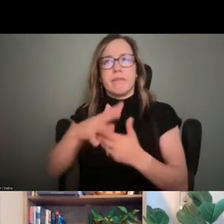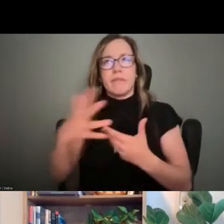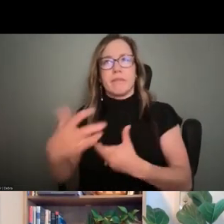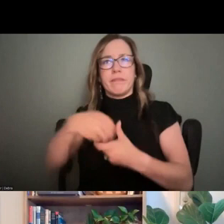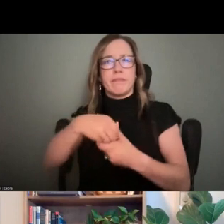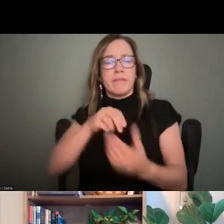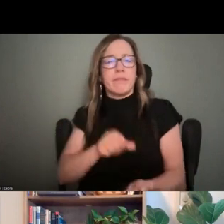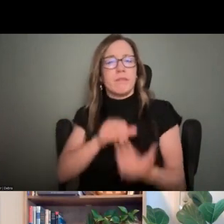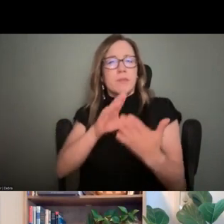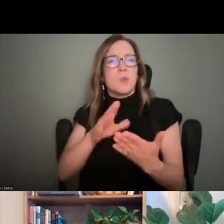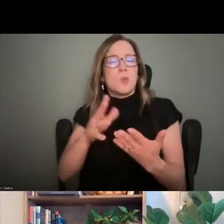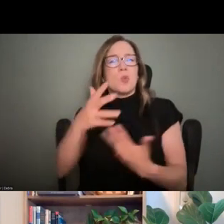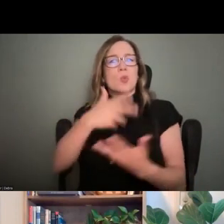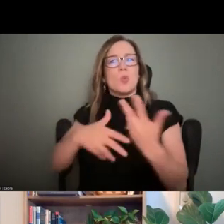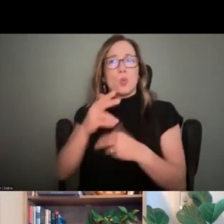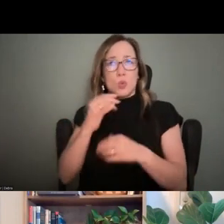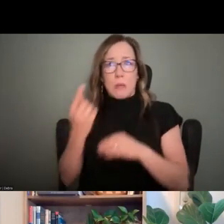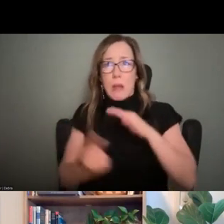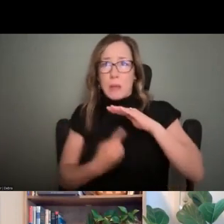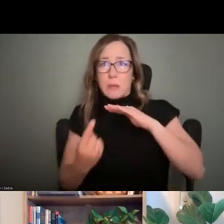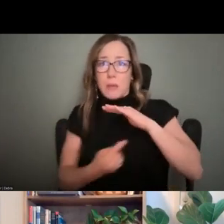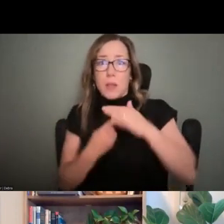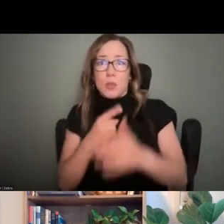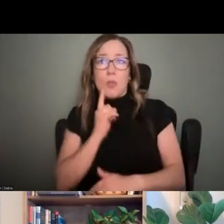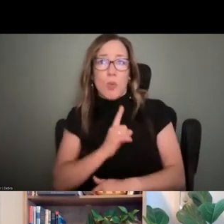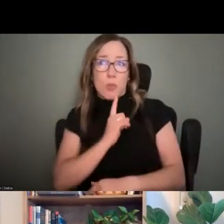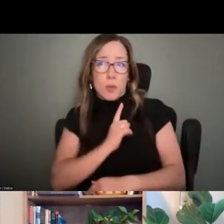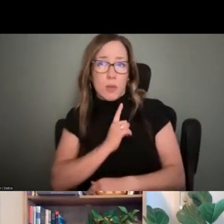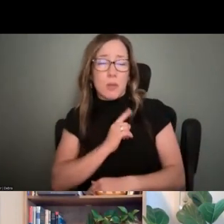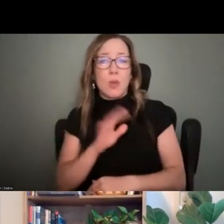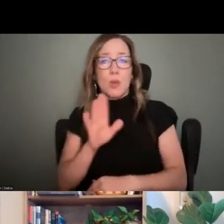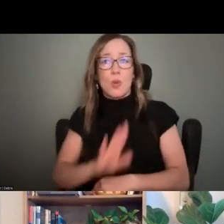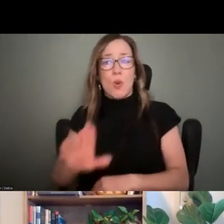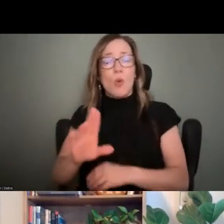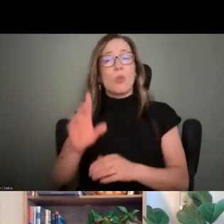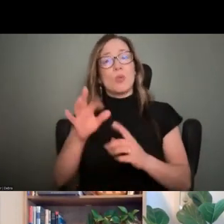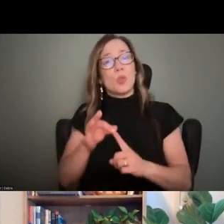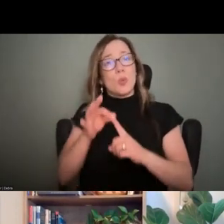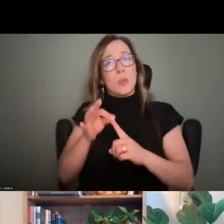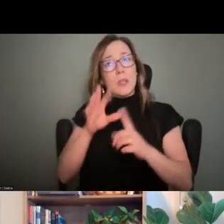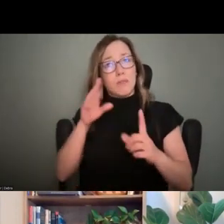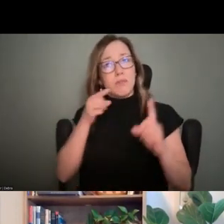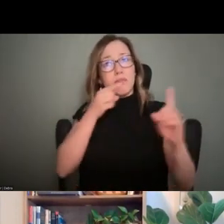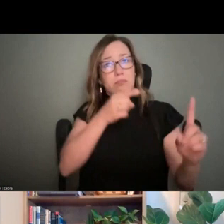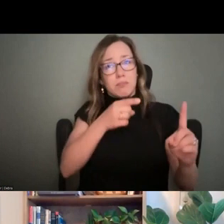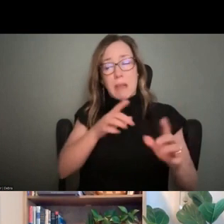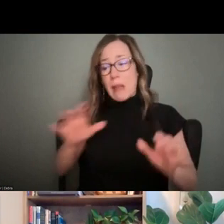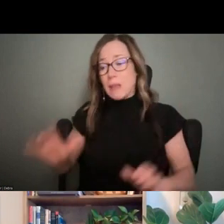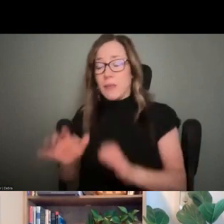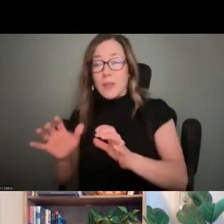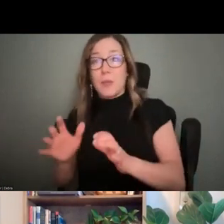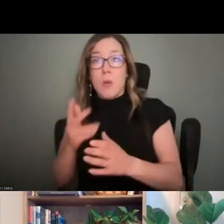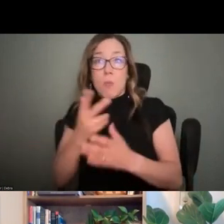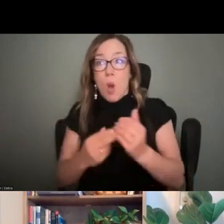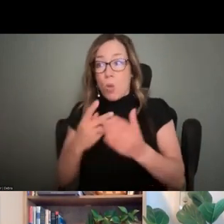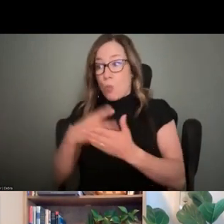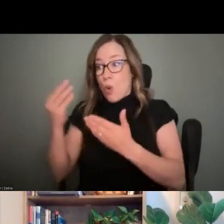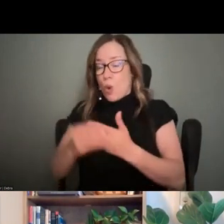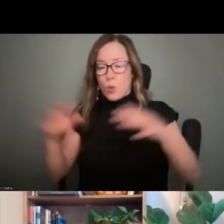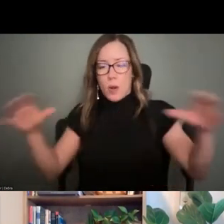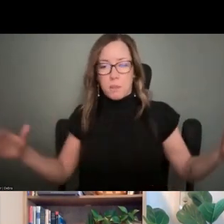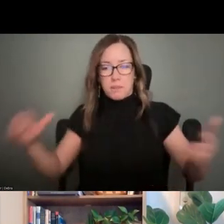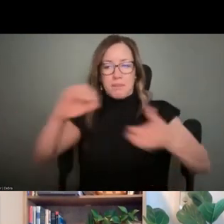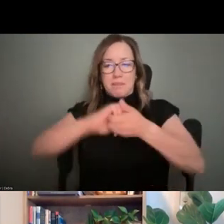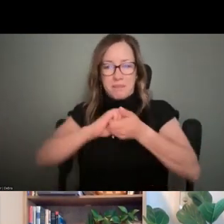social isolation and loneliness with their own unique aims and activities, and both programs have teamed up to co-host the